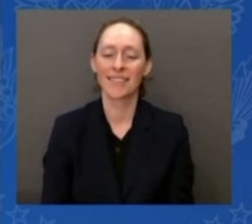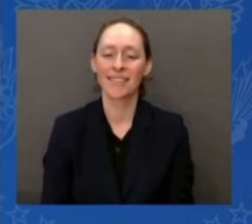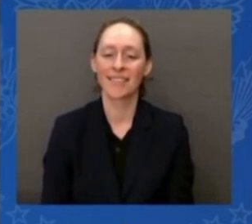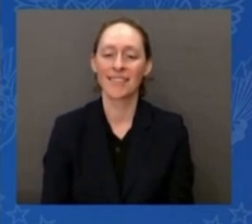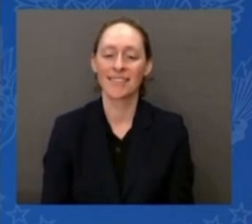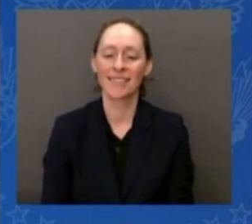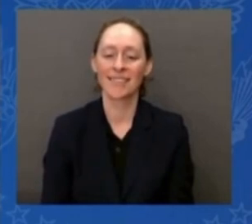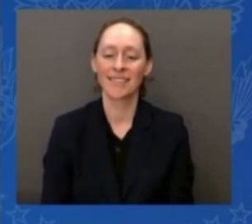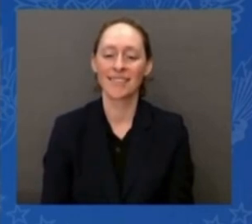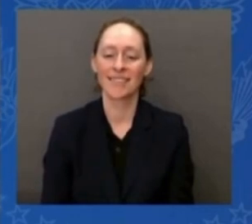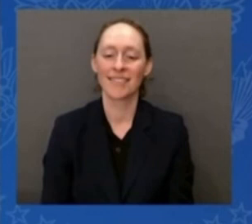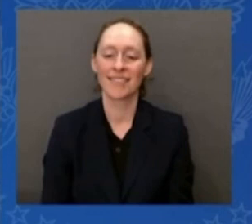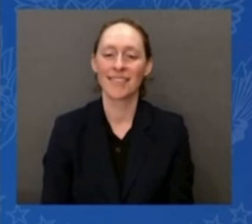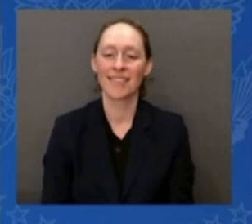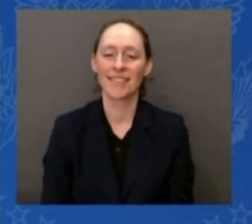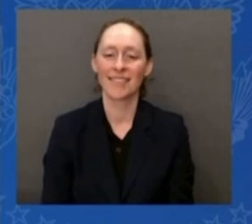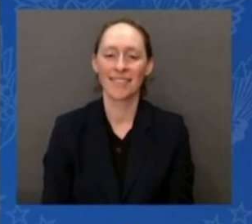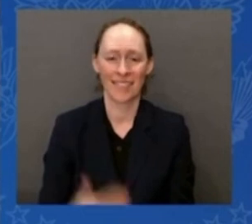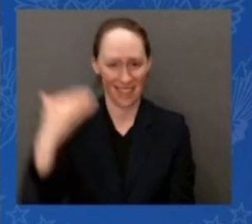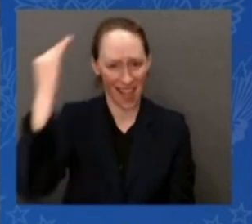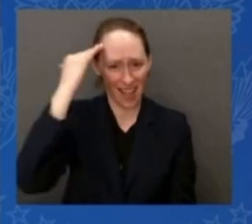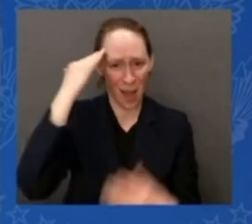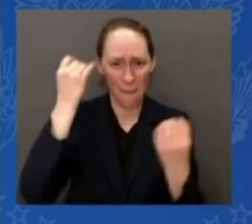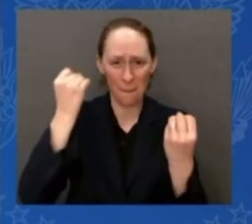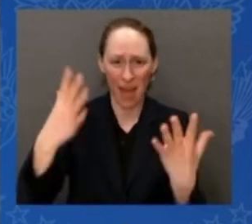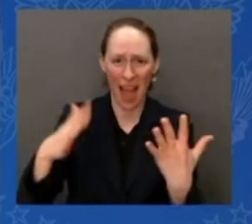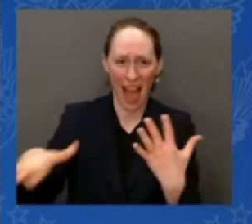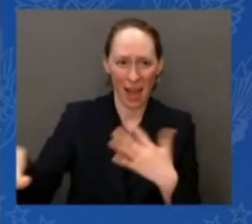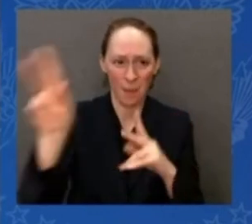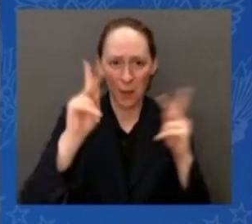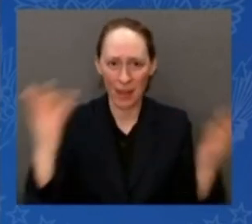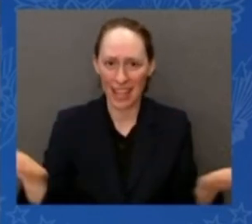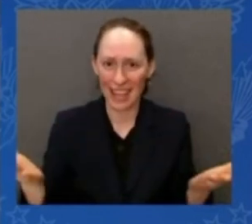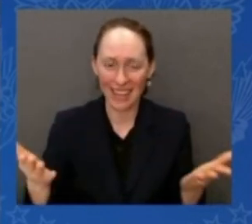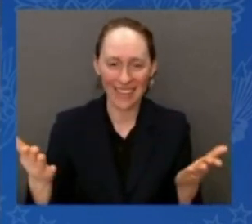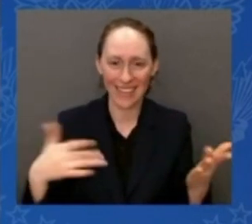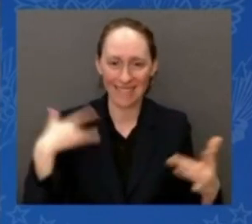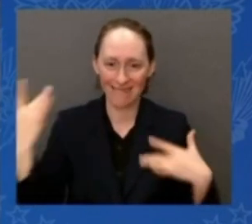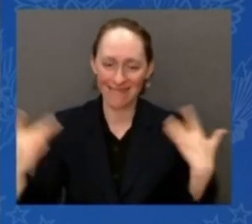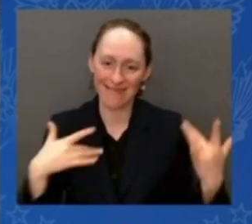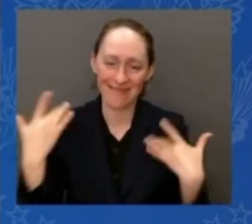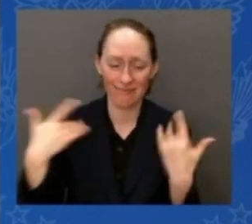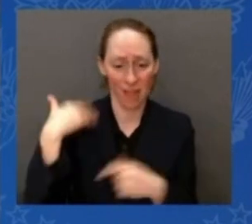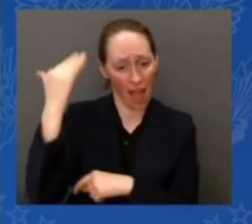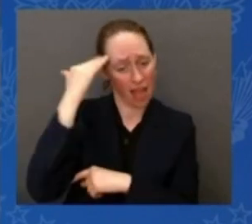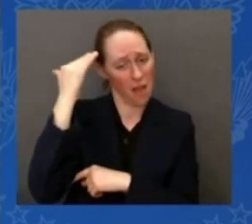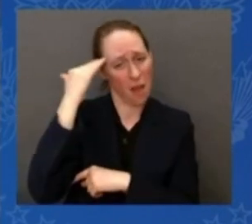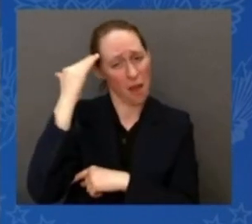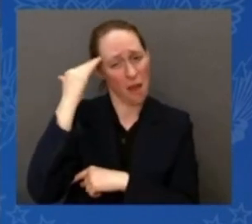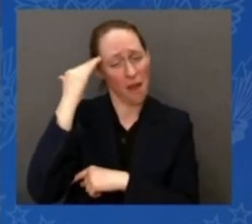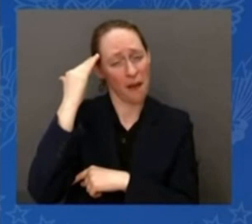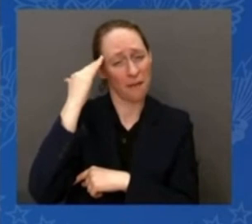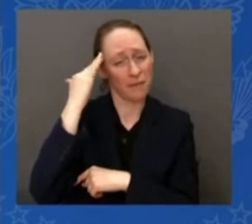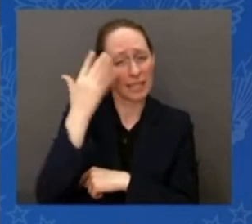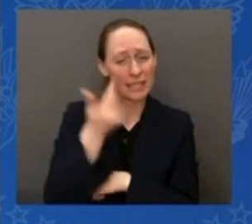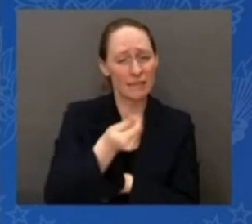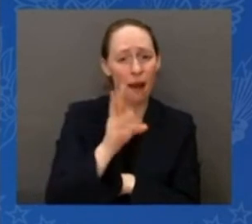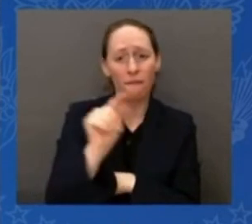But I also know there's a bunch of cabinet members here. Would all the cabinet members walk up on the stage here that are here? Come